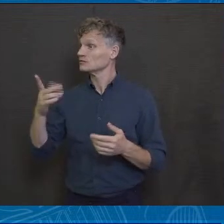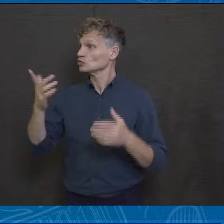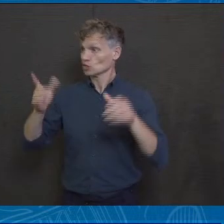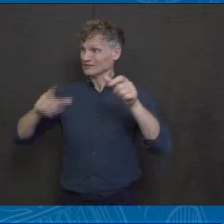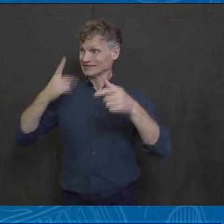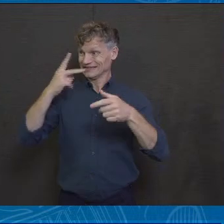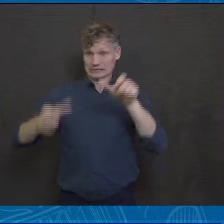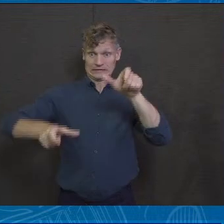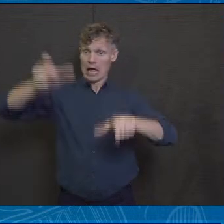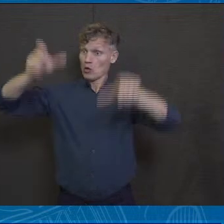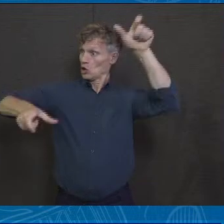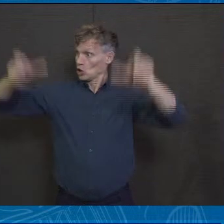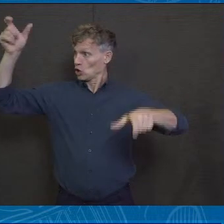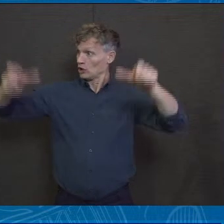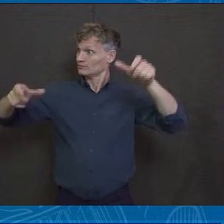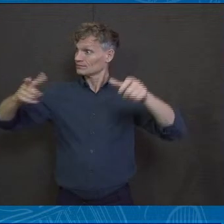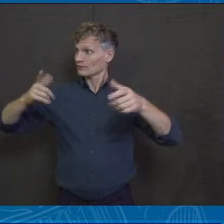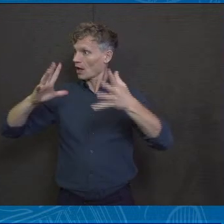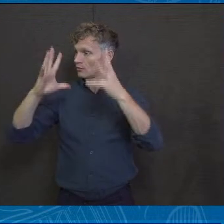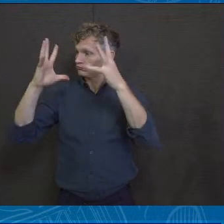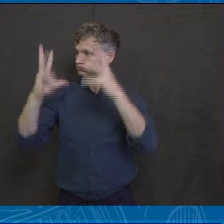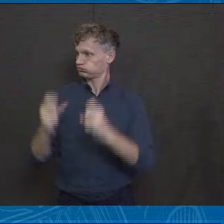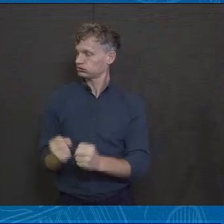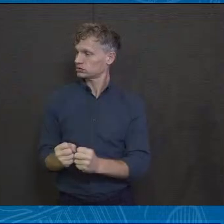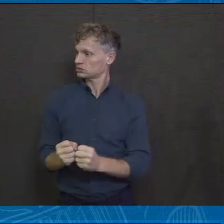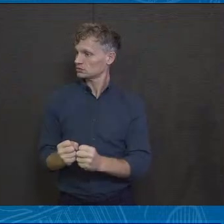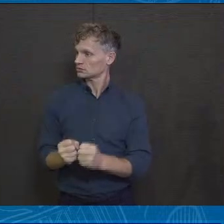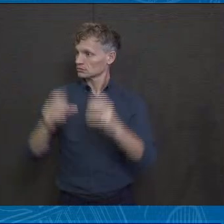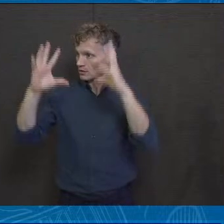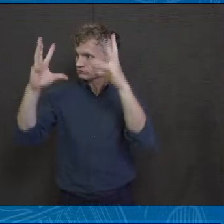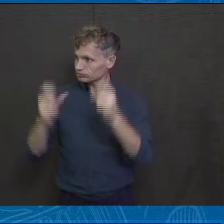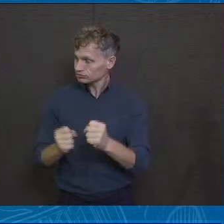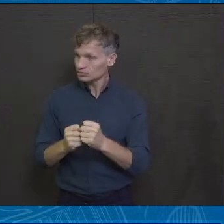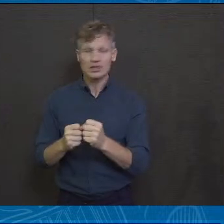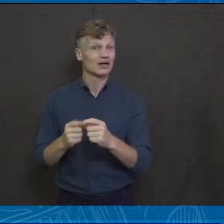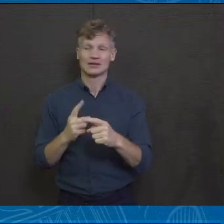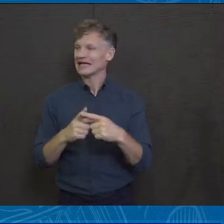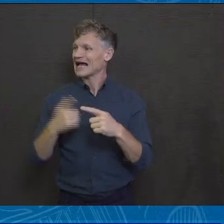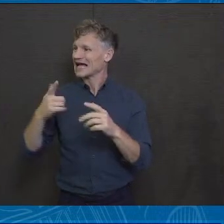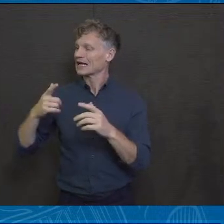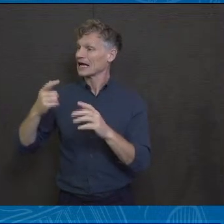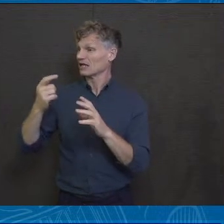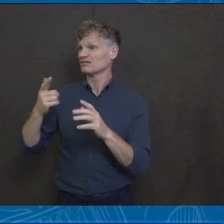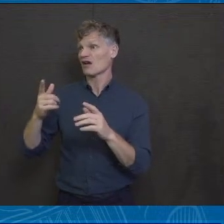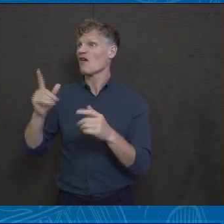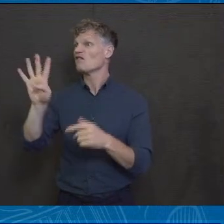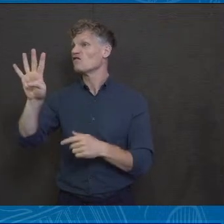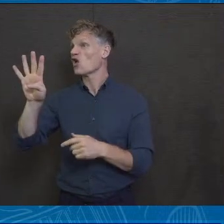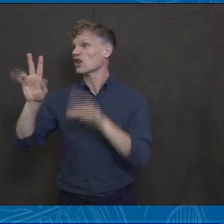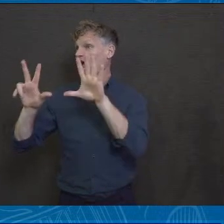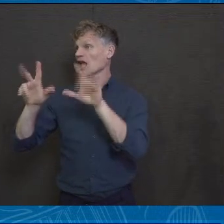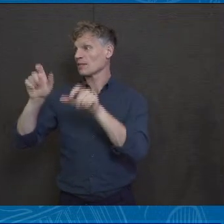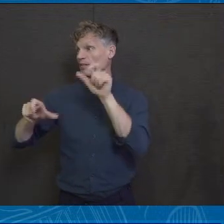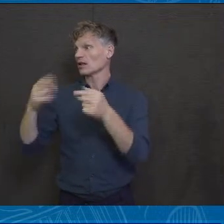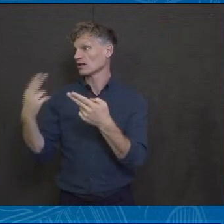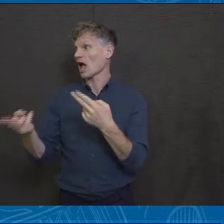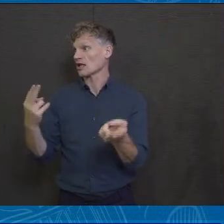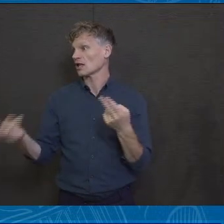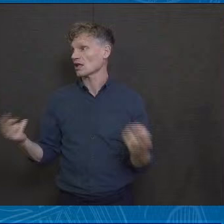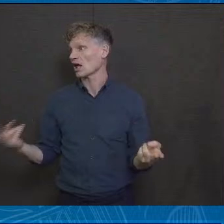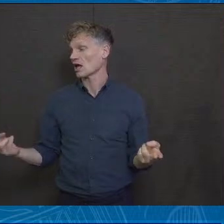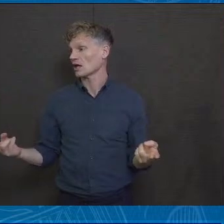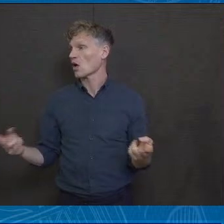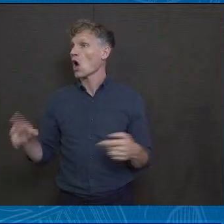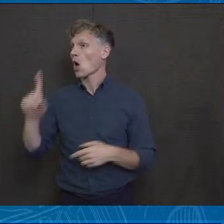Tower collapsed, 12-story condominium collapsed and killed 48 people, and 101